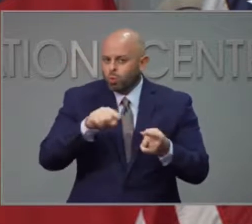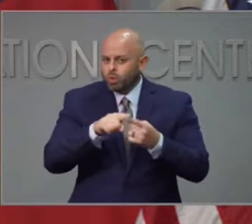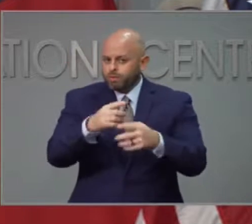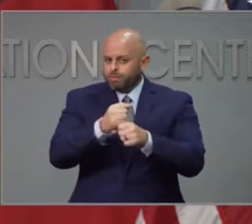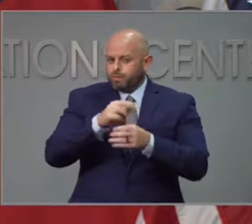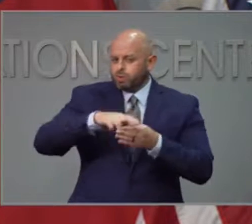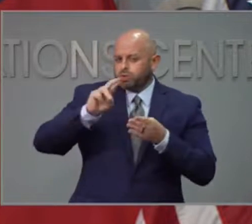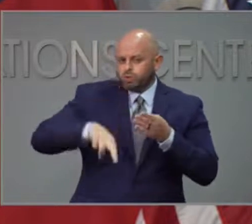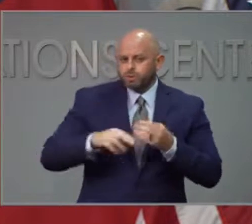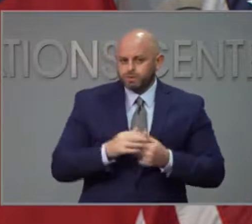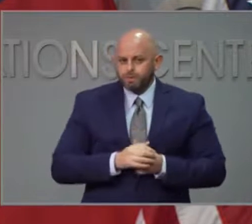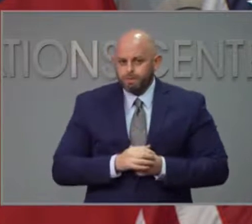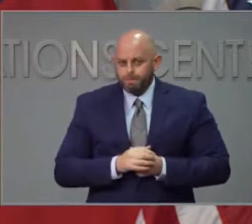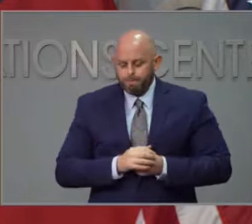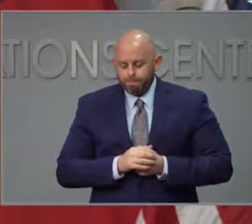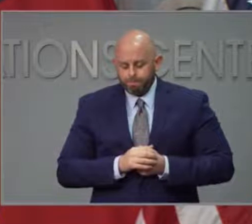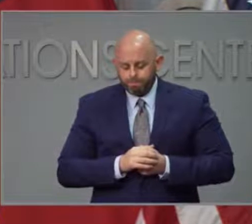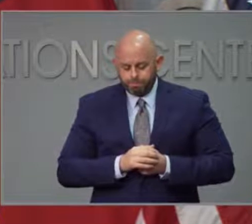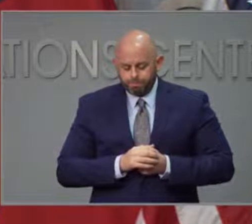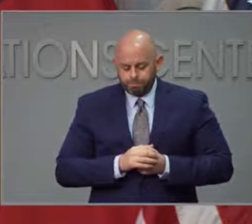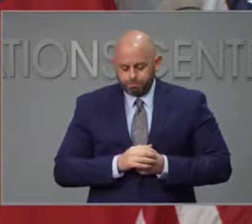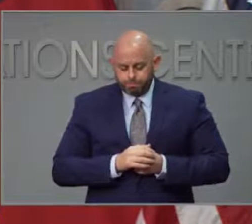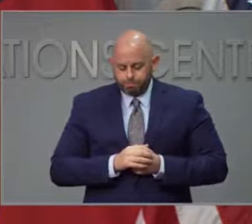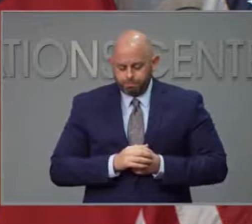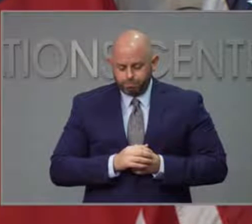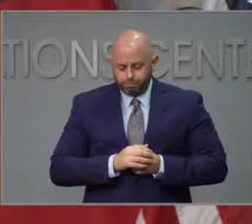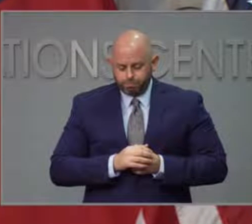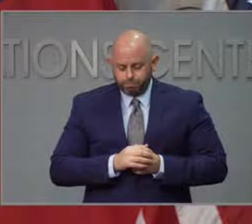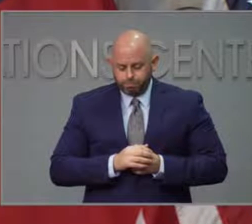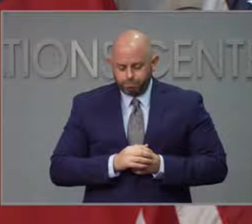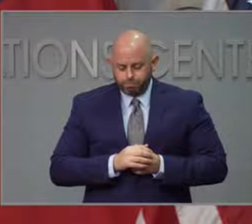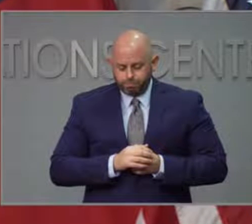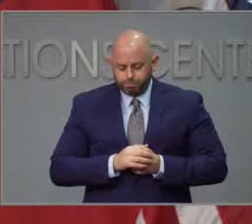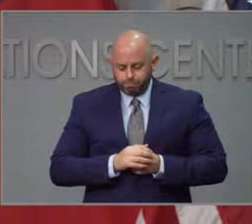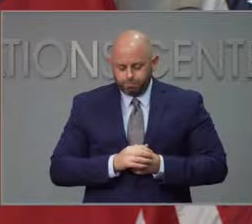Yes, so our goal is always to be able to